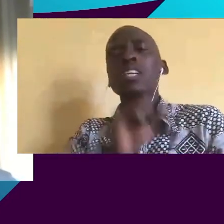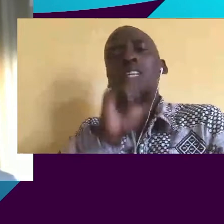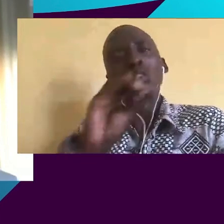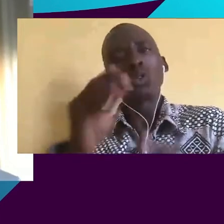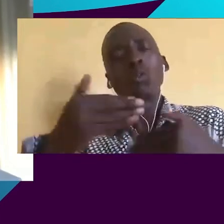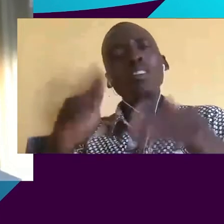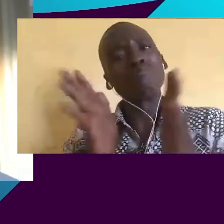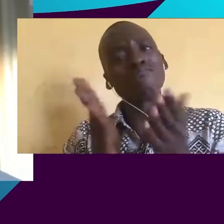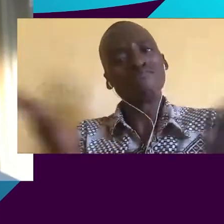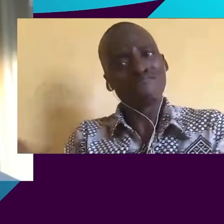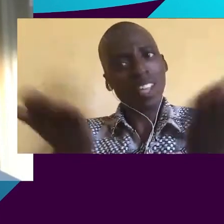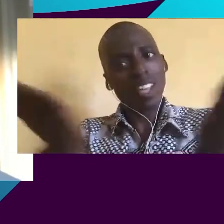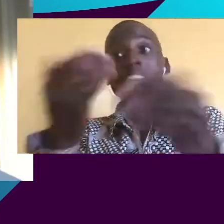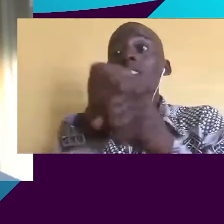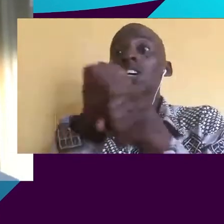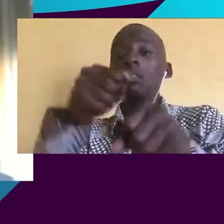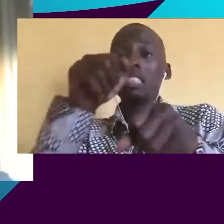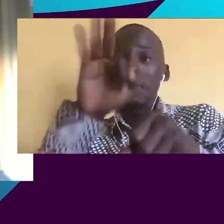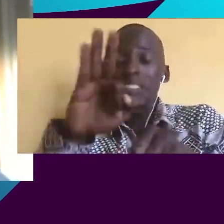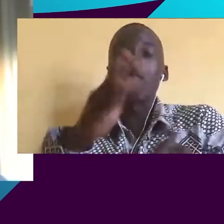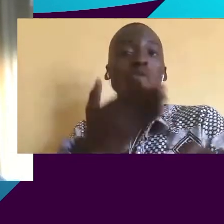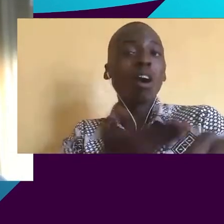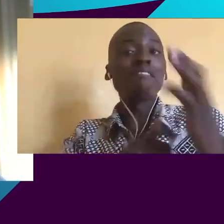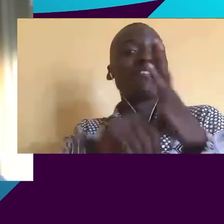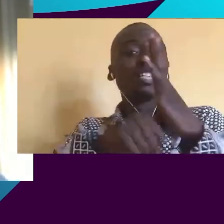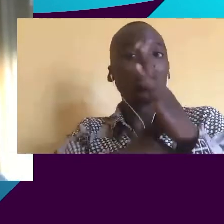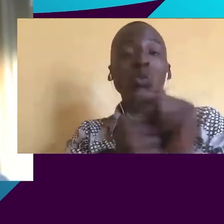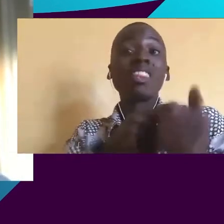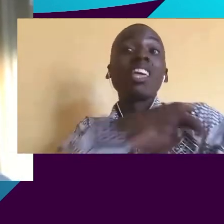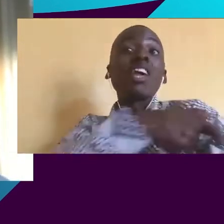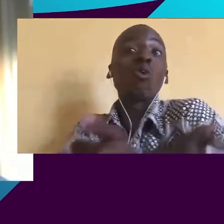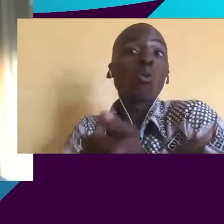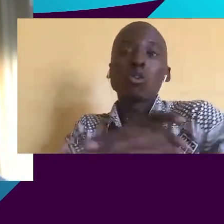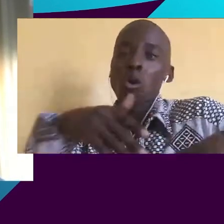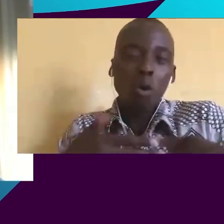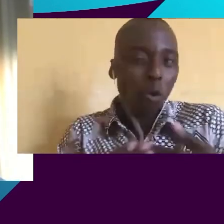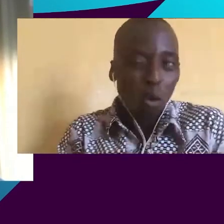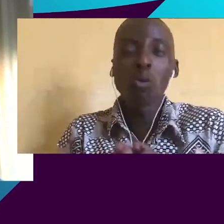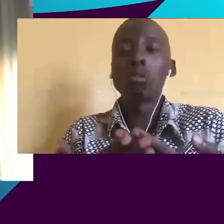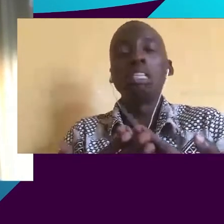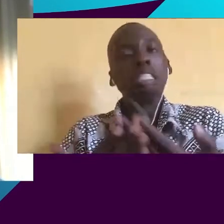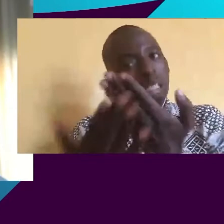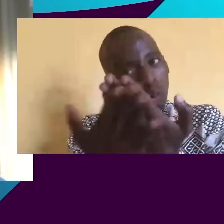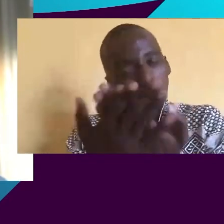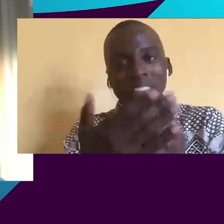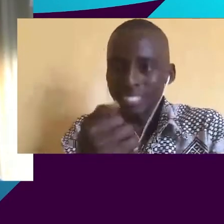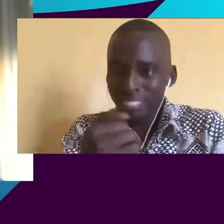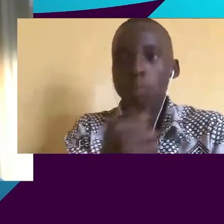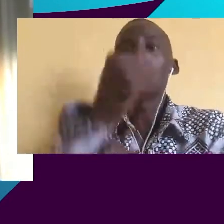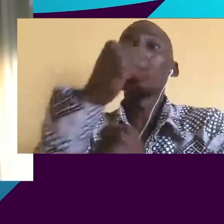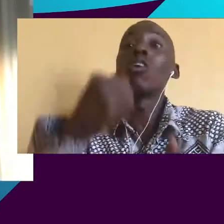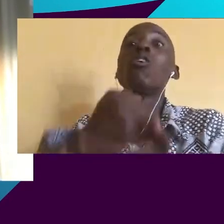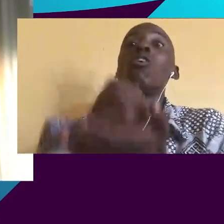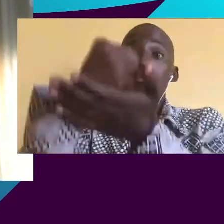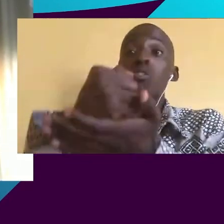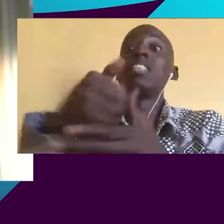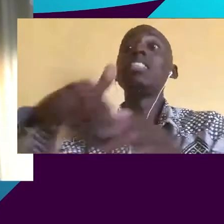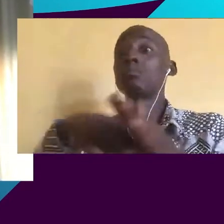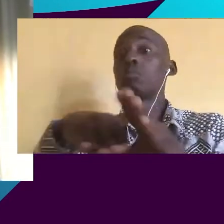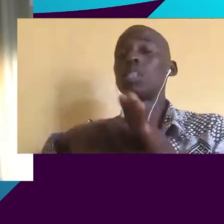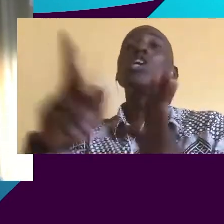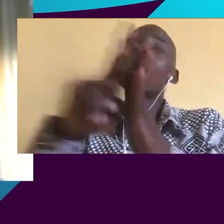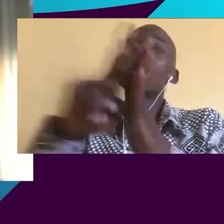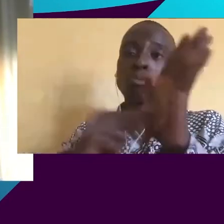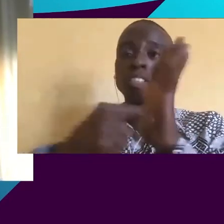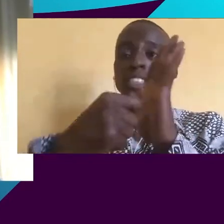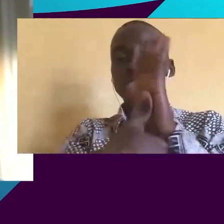in case you have issue with a coach, always seek support of these senior members. Report, of course, when it comes to